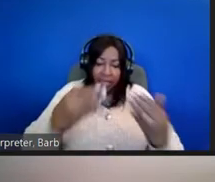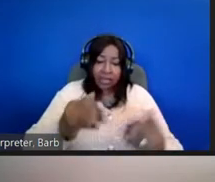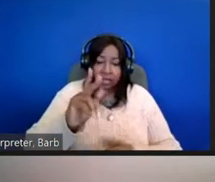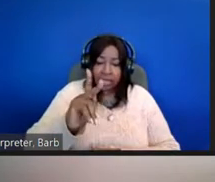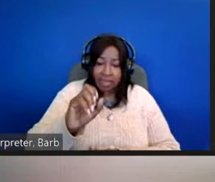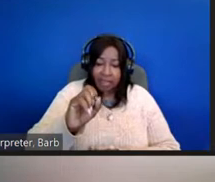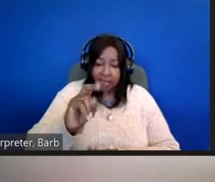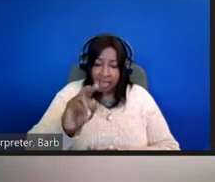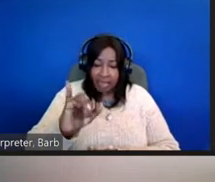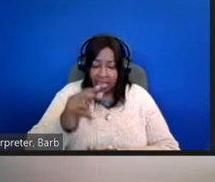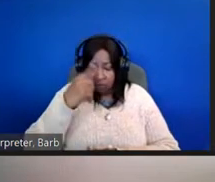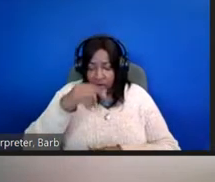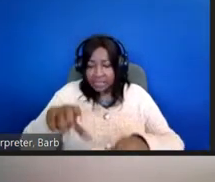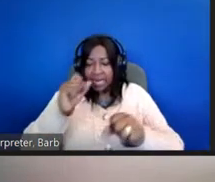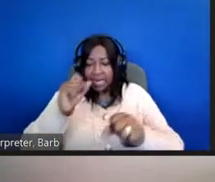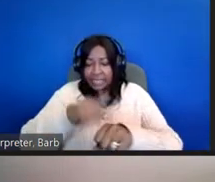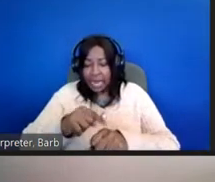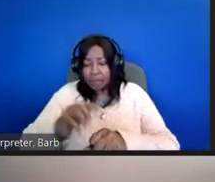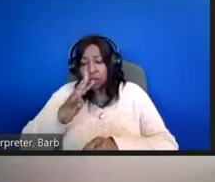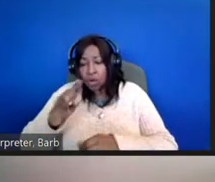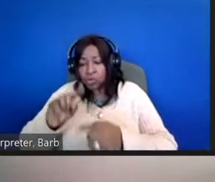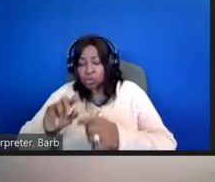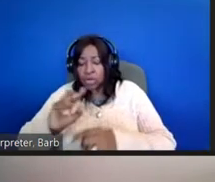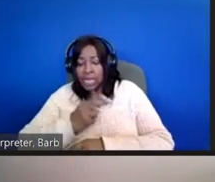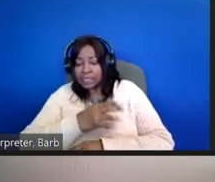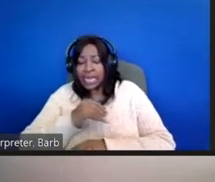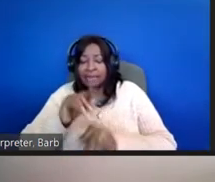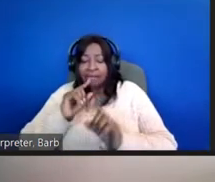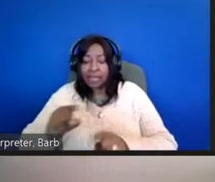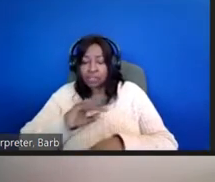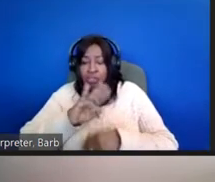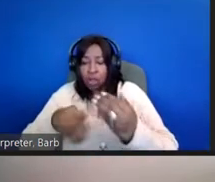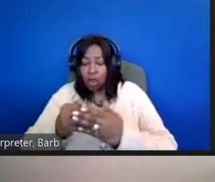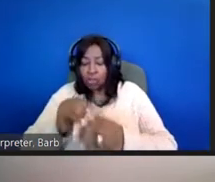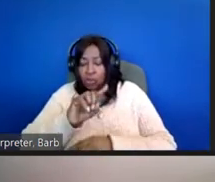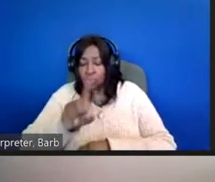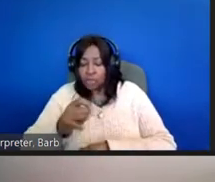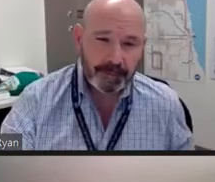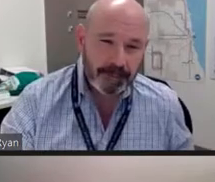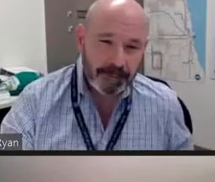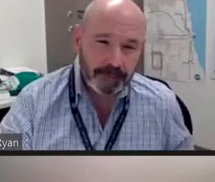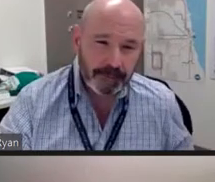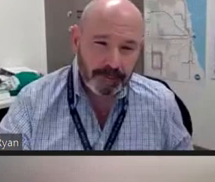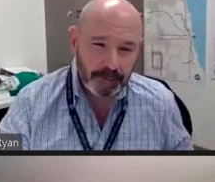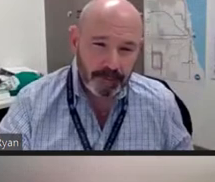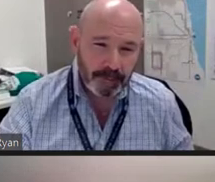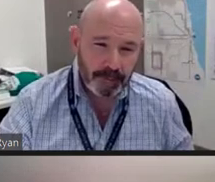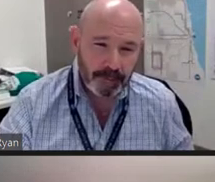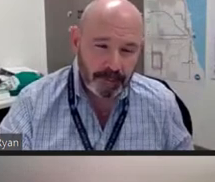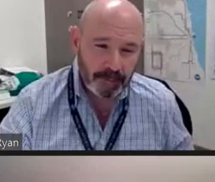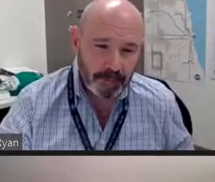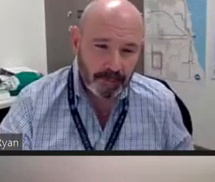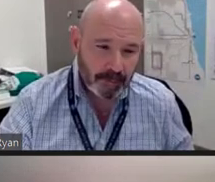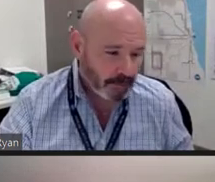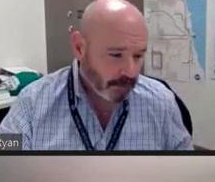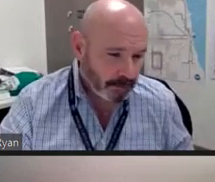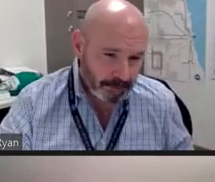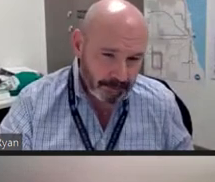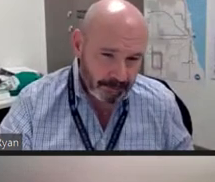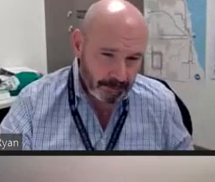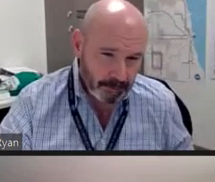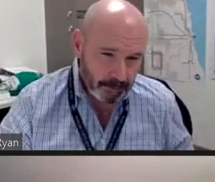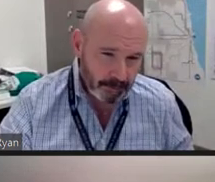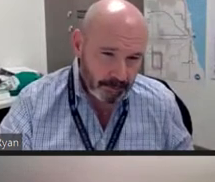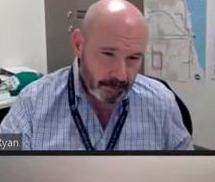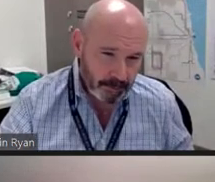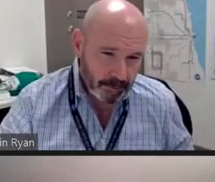for answering all the questions that we have for you today. If there aren't any more questions, we are going